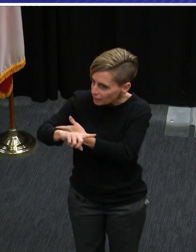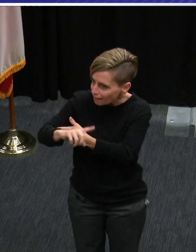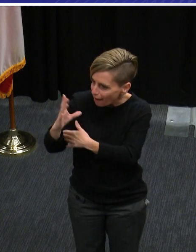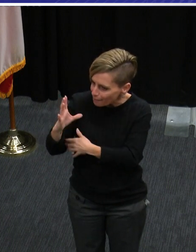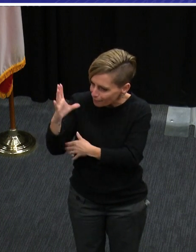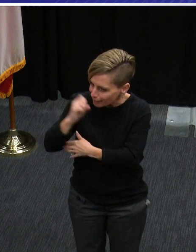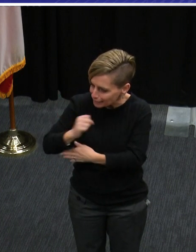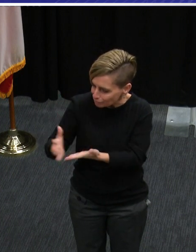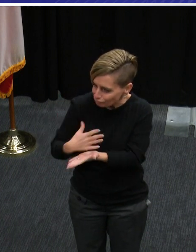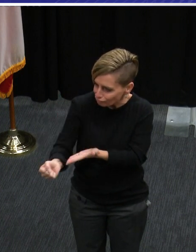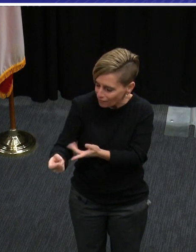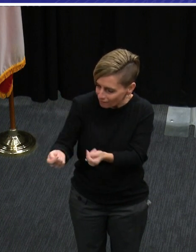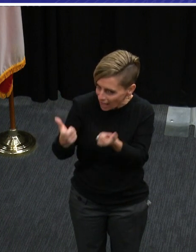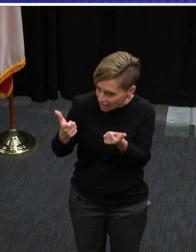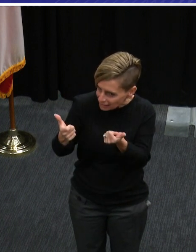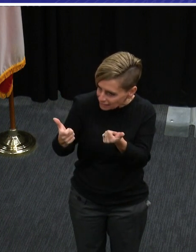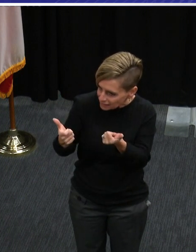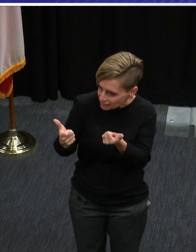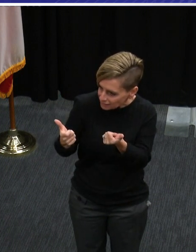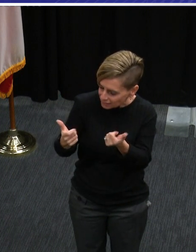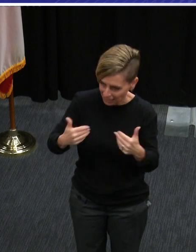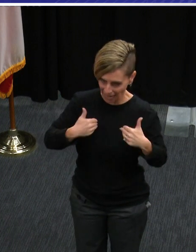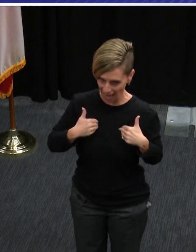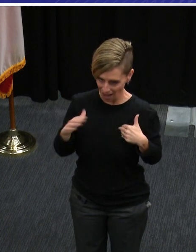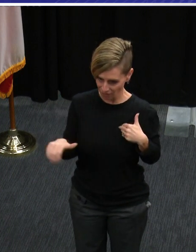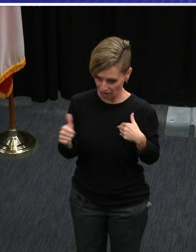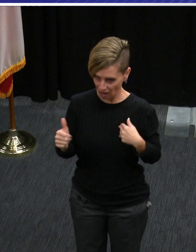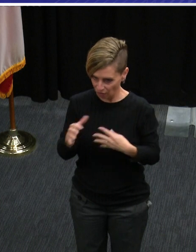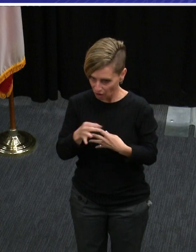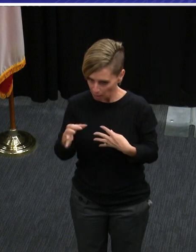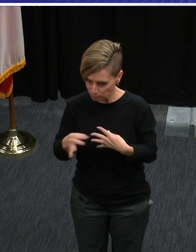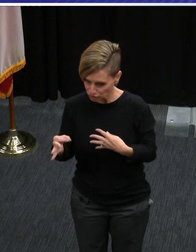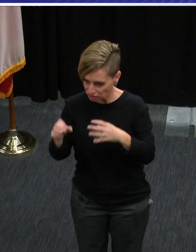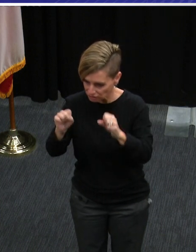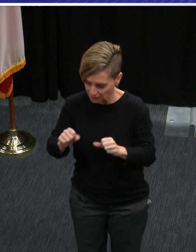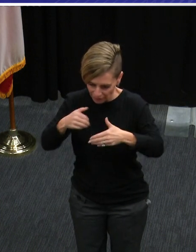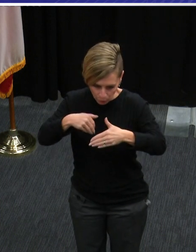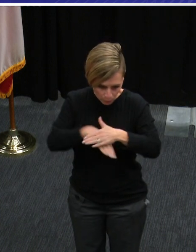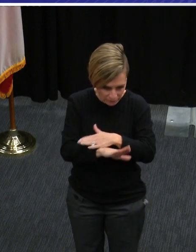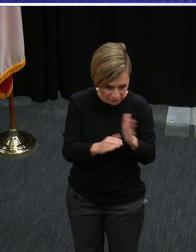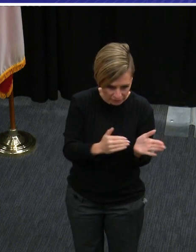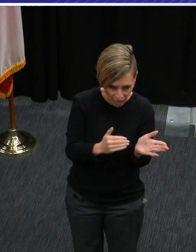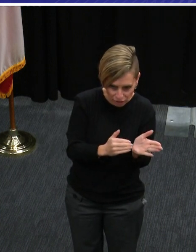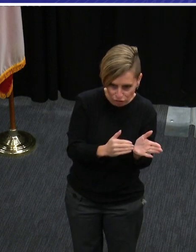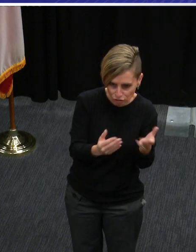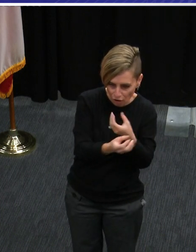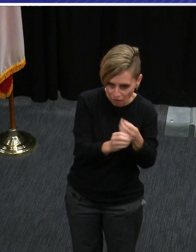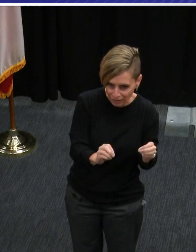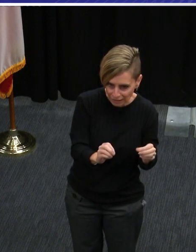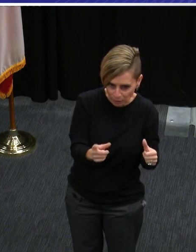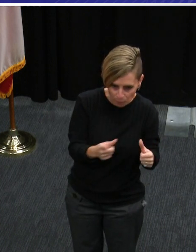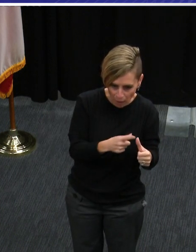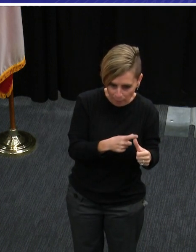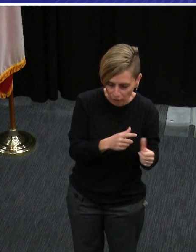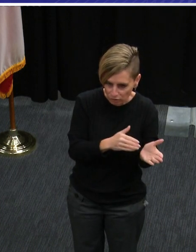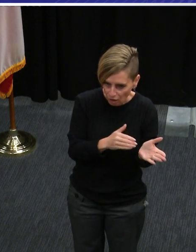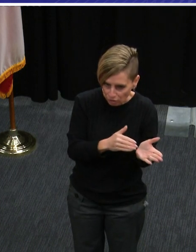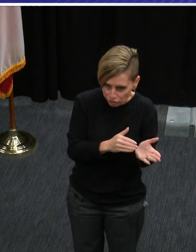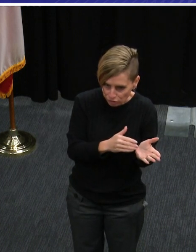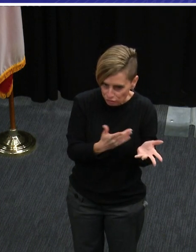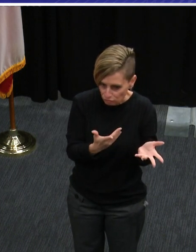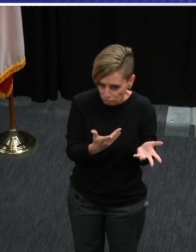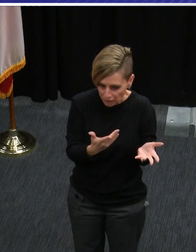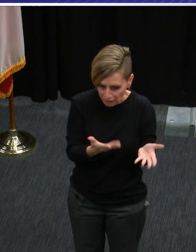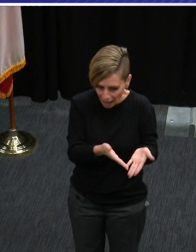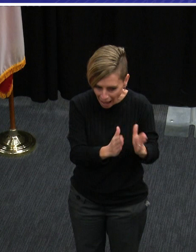quickly. Do they have another choice? Can they go to their physician and they may have a vaccine there as well? Can they go to the